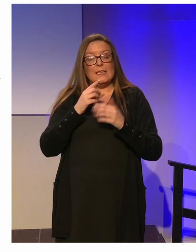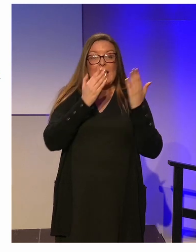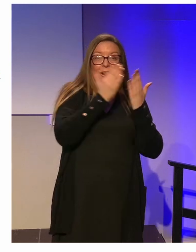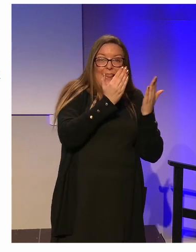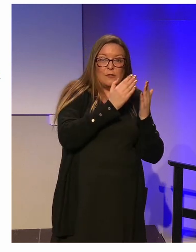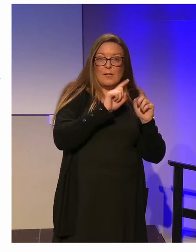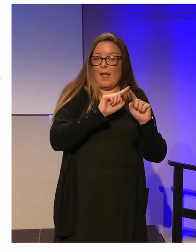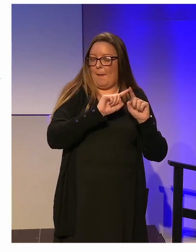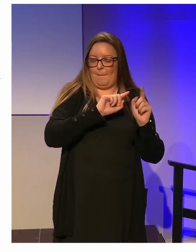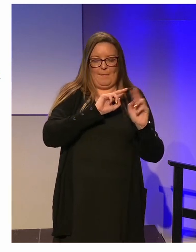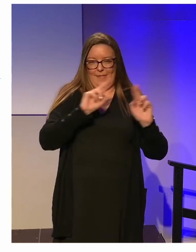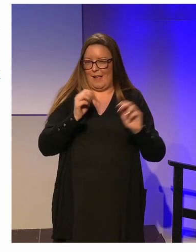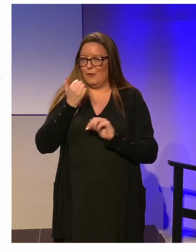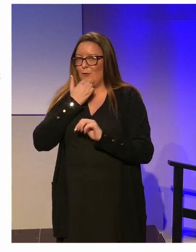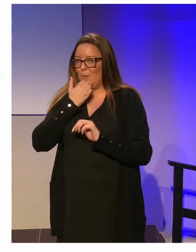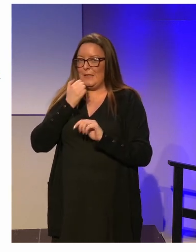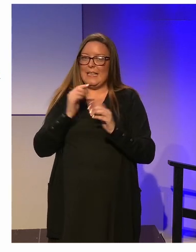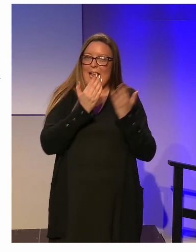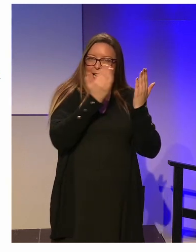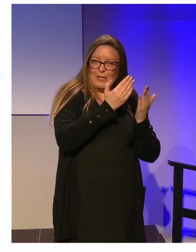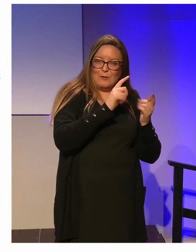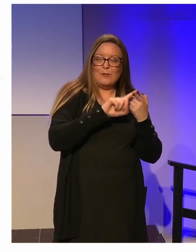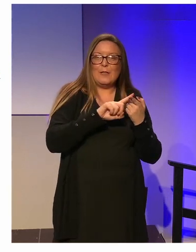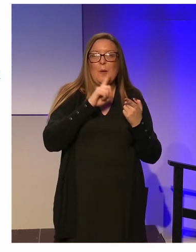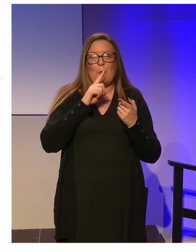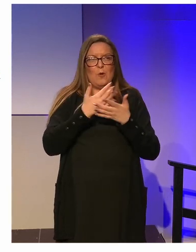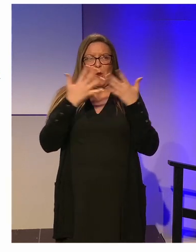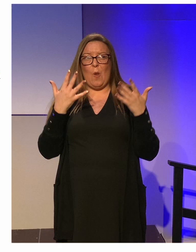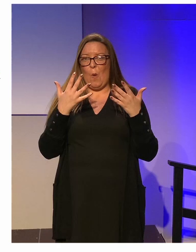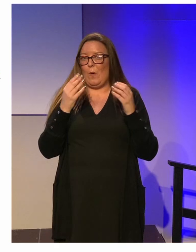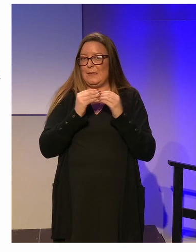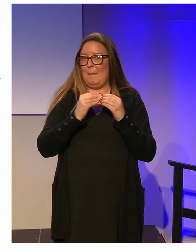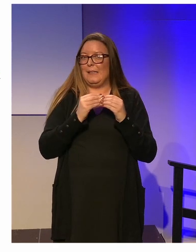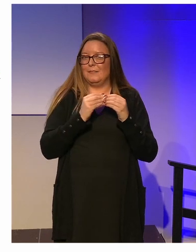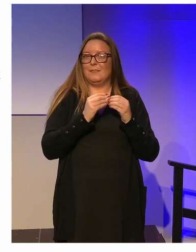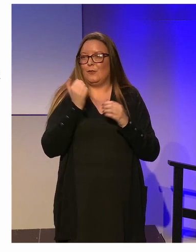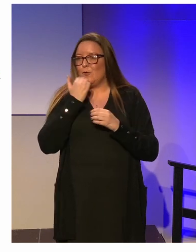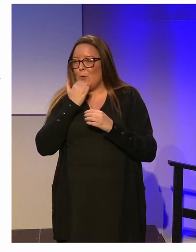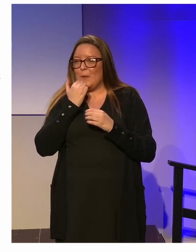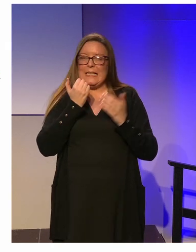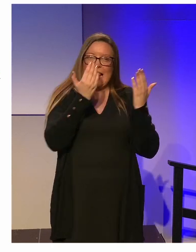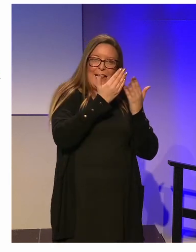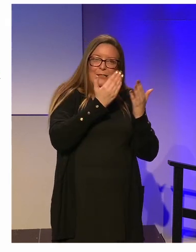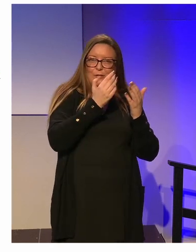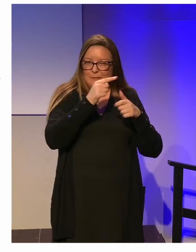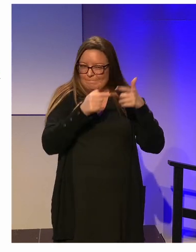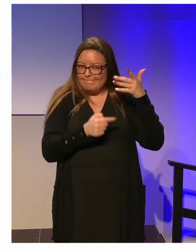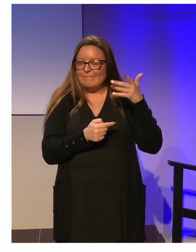numeracy here. I'm the other side of that circle. There was loads of mention of numeracy and literacy, we forgot the other side.